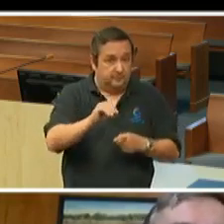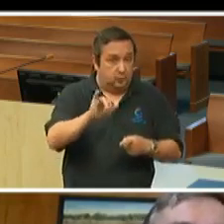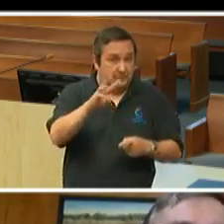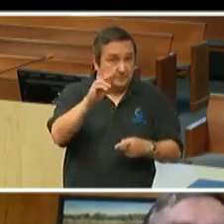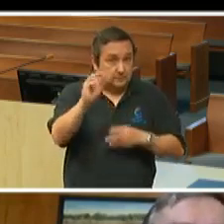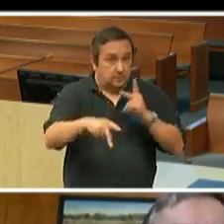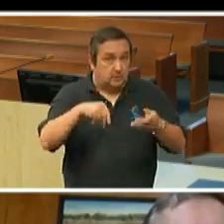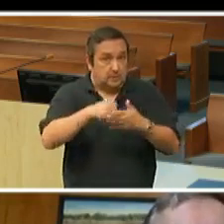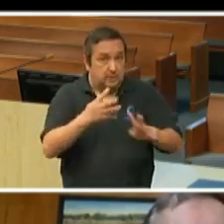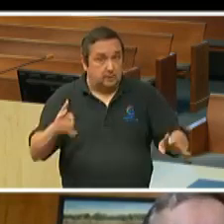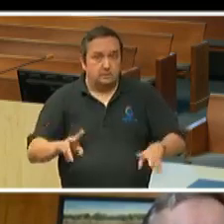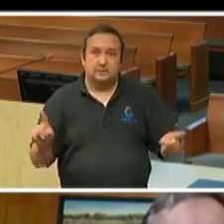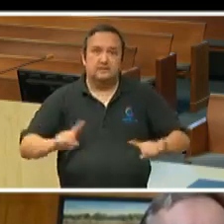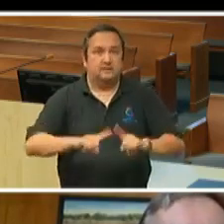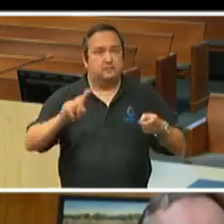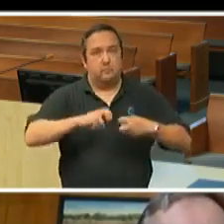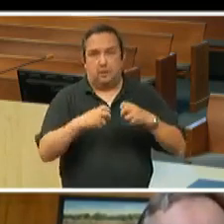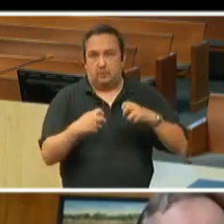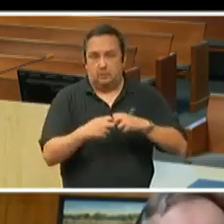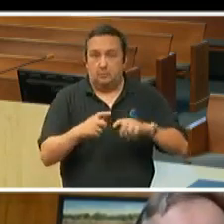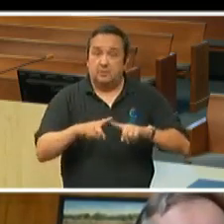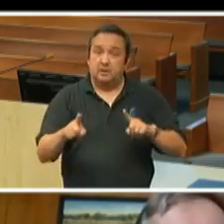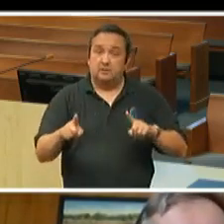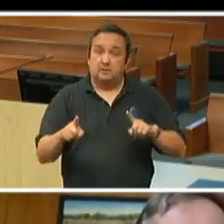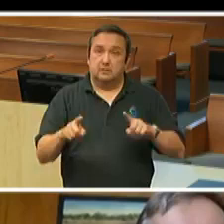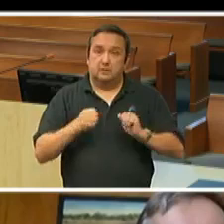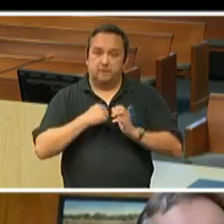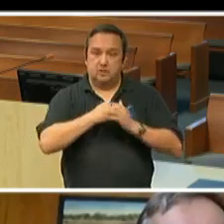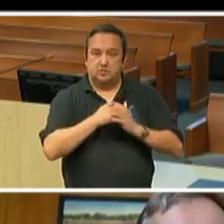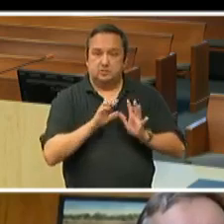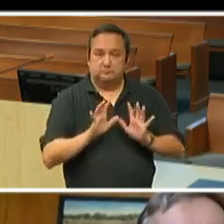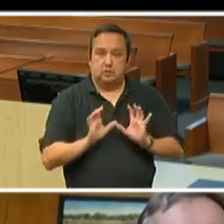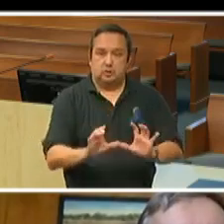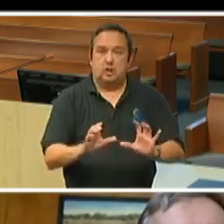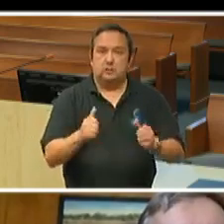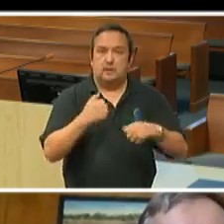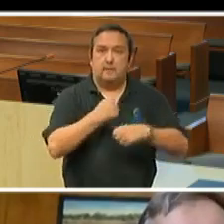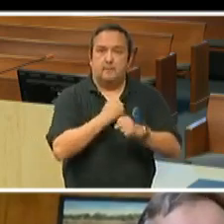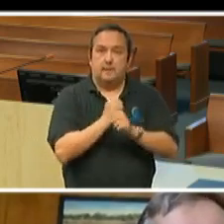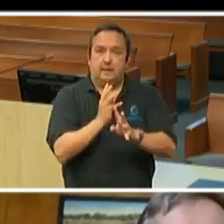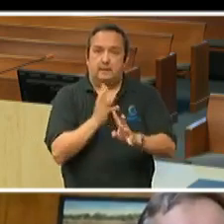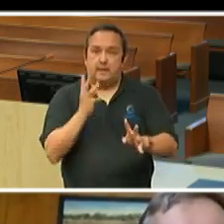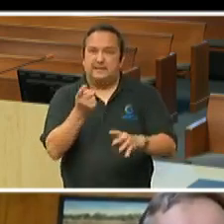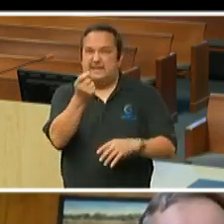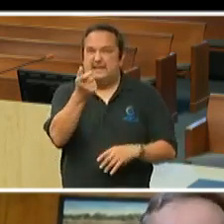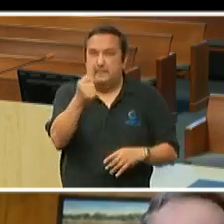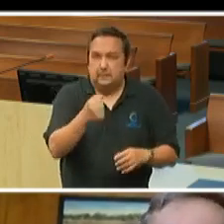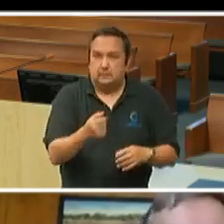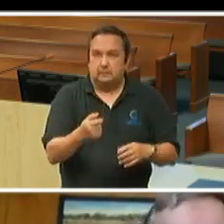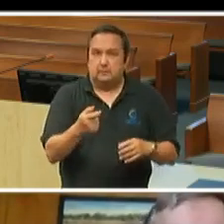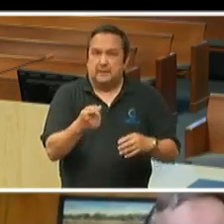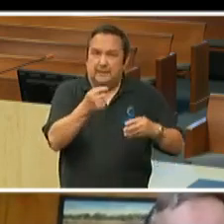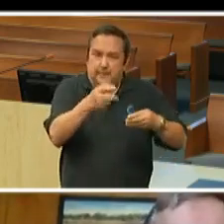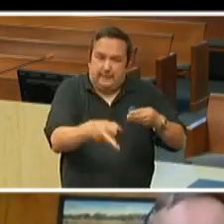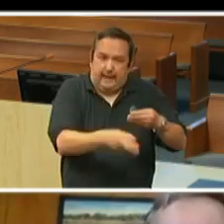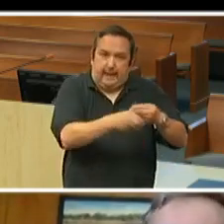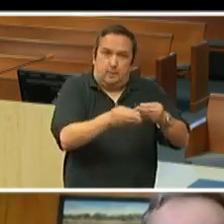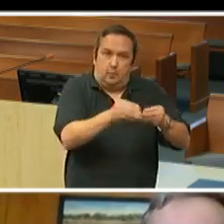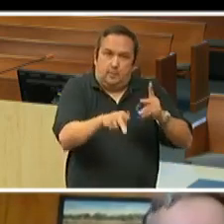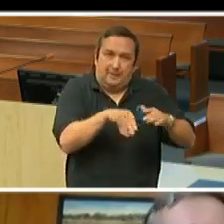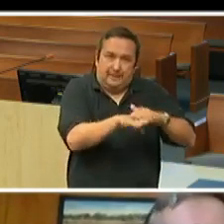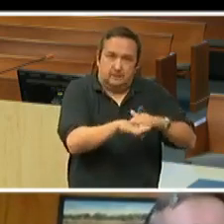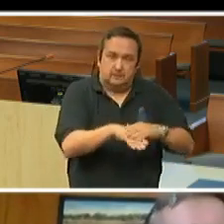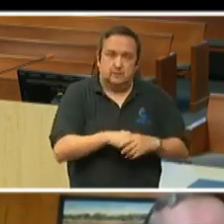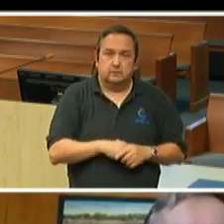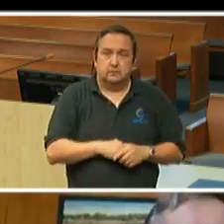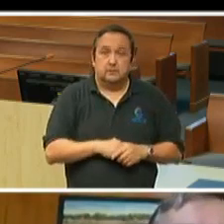got a completely different problem there. But if a nudge makes the lines go away, and again, short lines, and I went 3 or 4